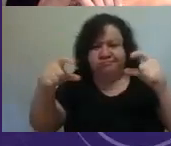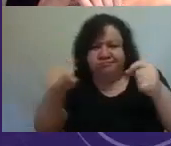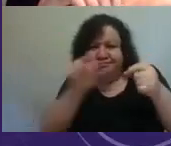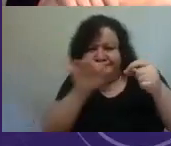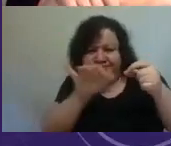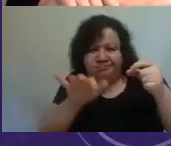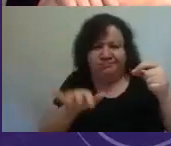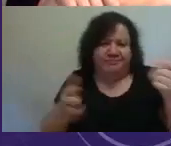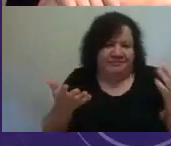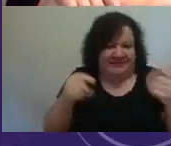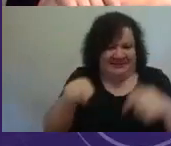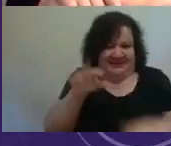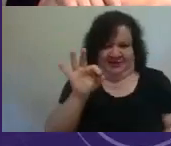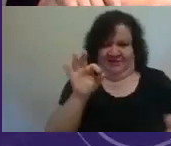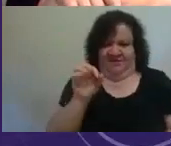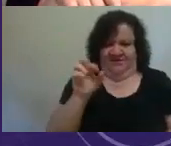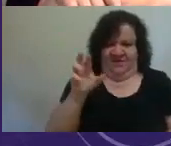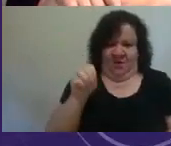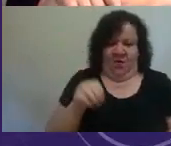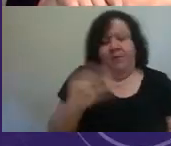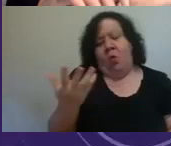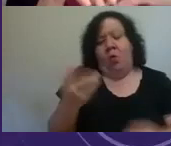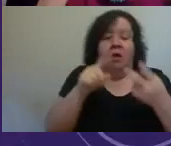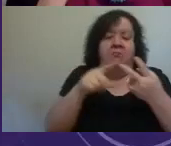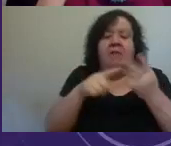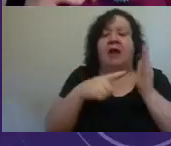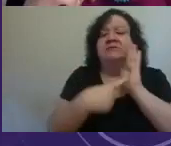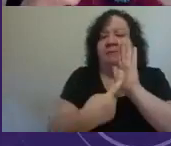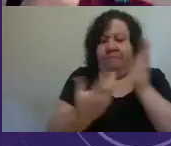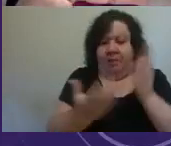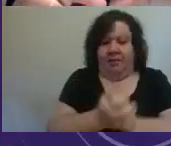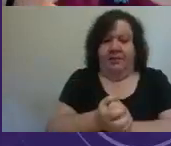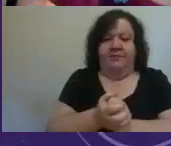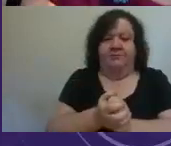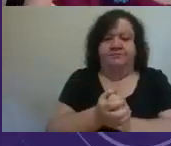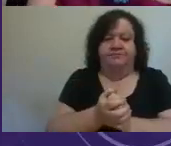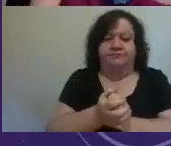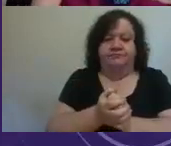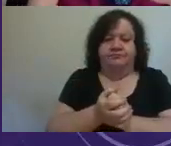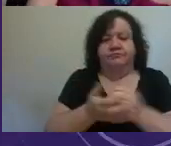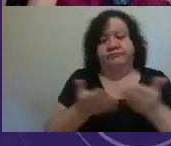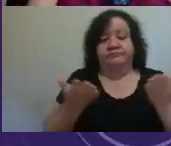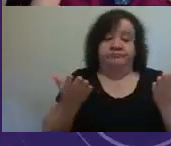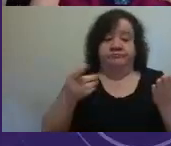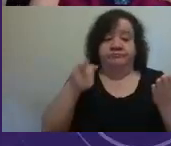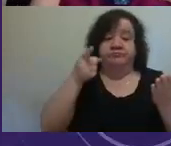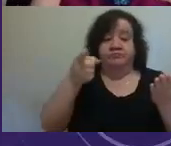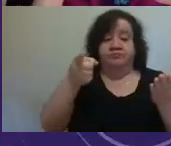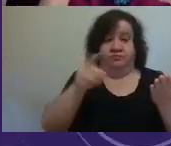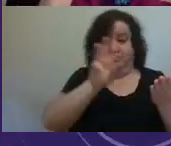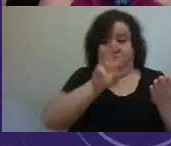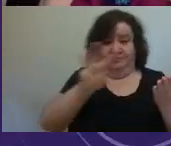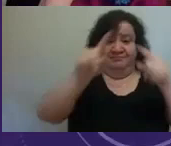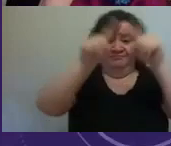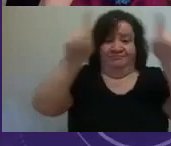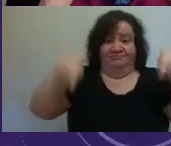to apply for a job, then there's a button that will say, click here to apply.